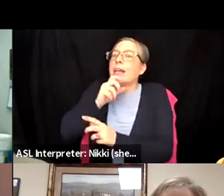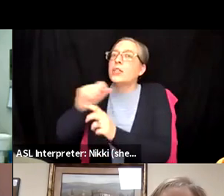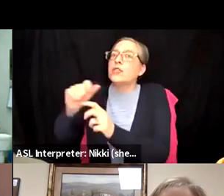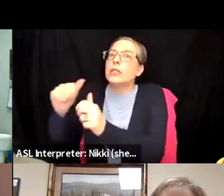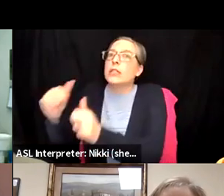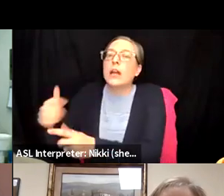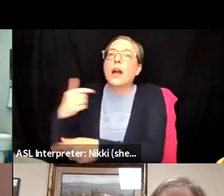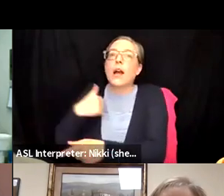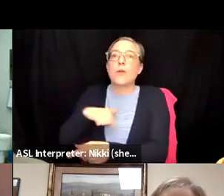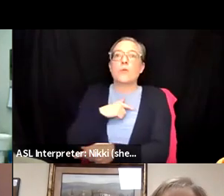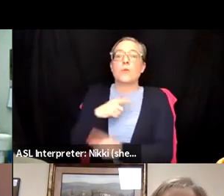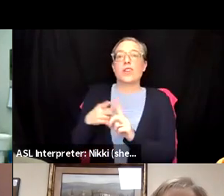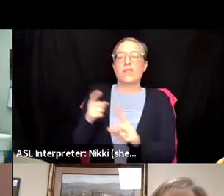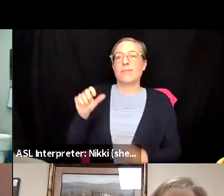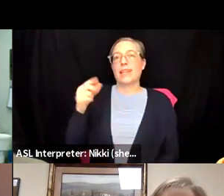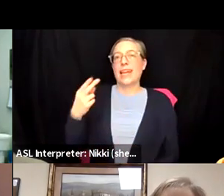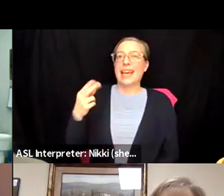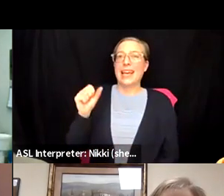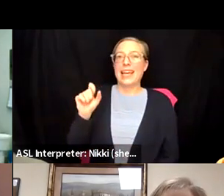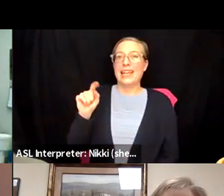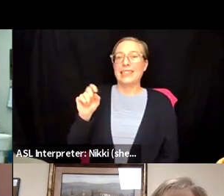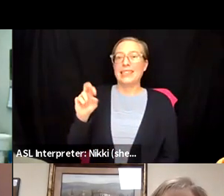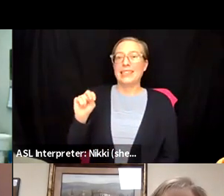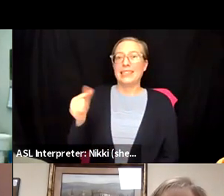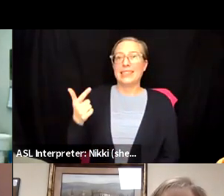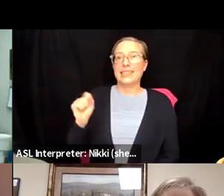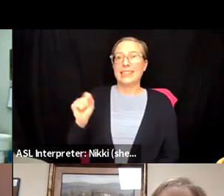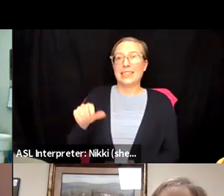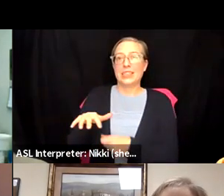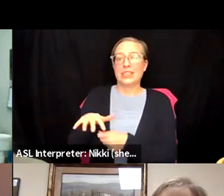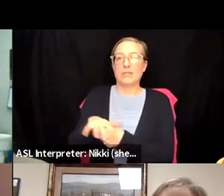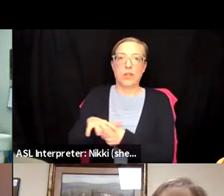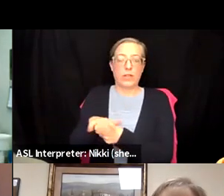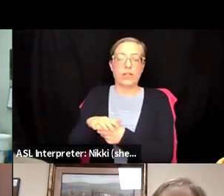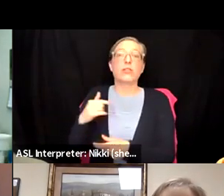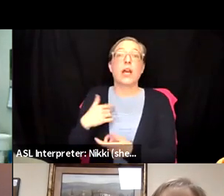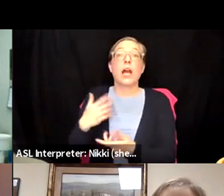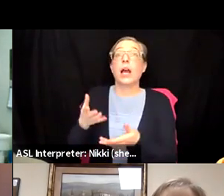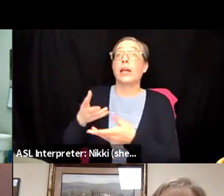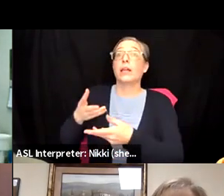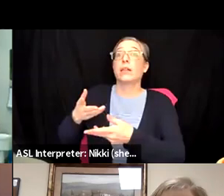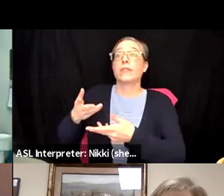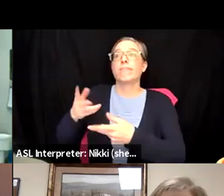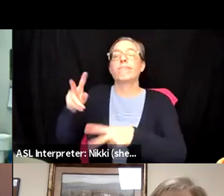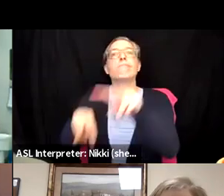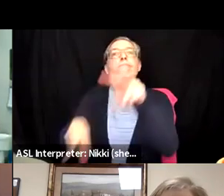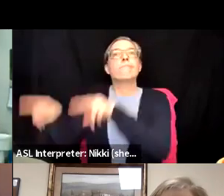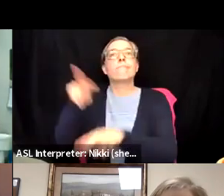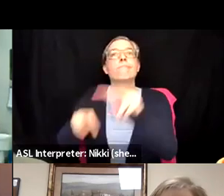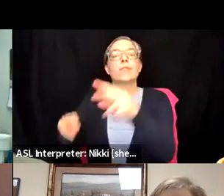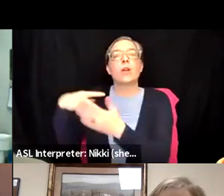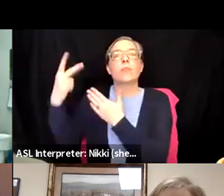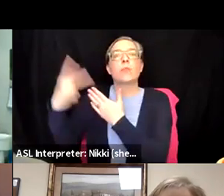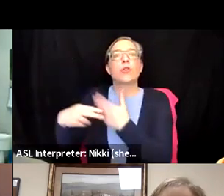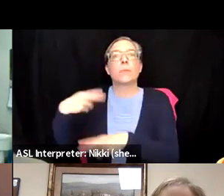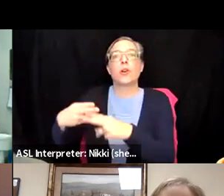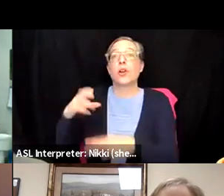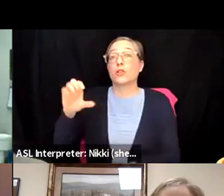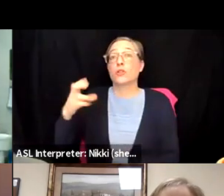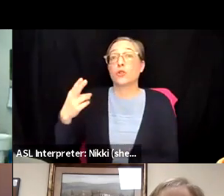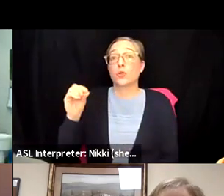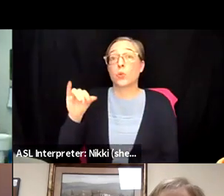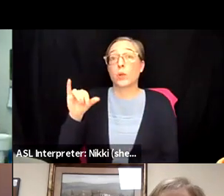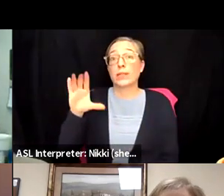location. I supervise a program here called Choices, and then I also supervise the Aging and Disability Resource